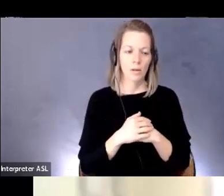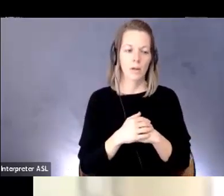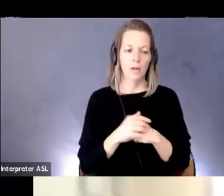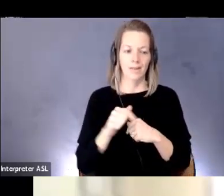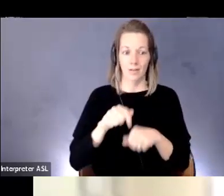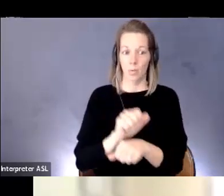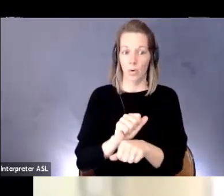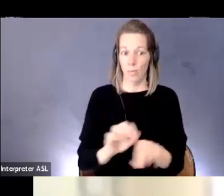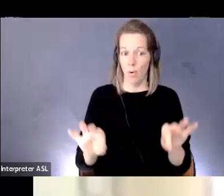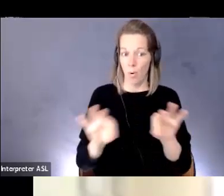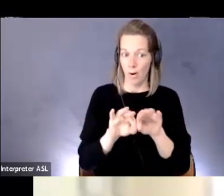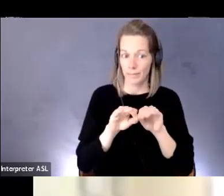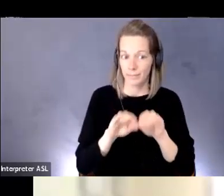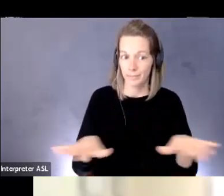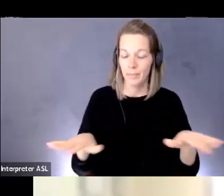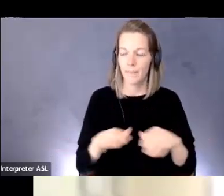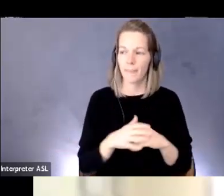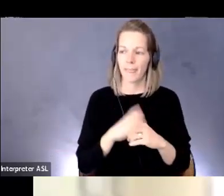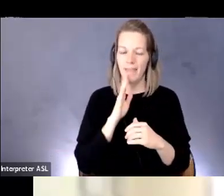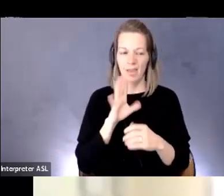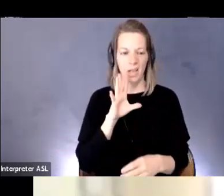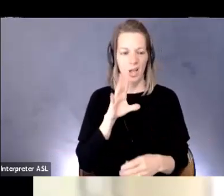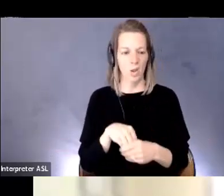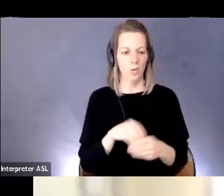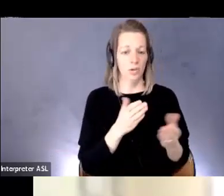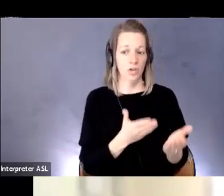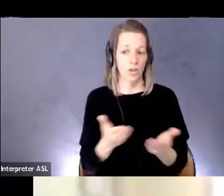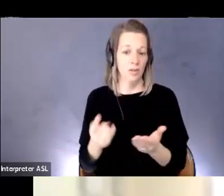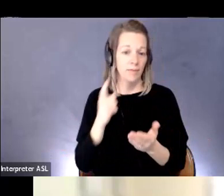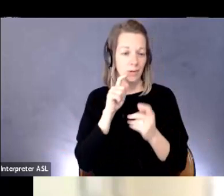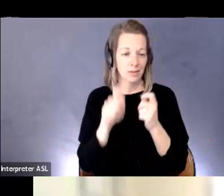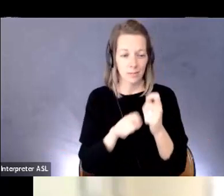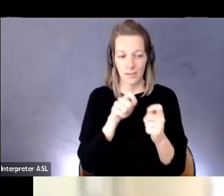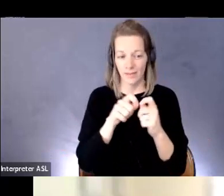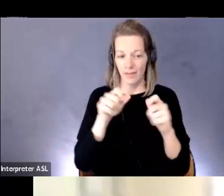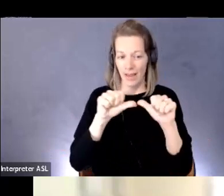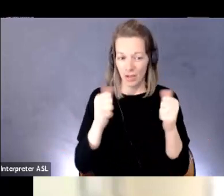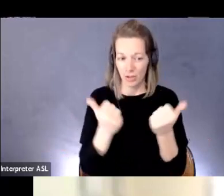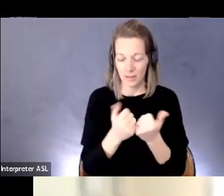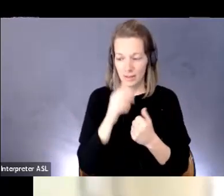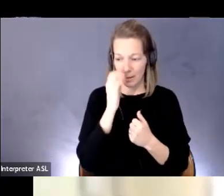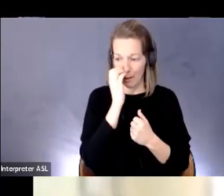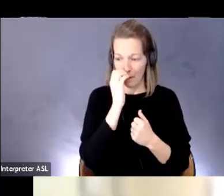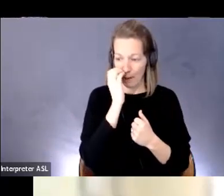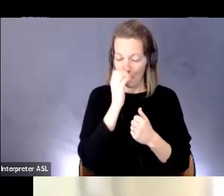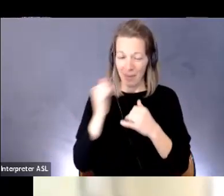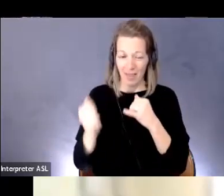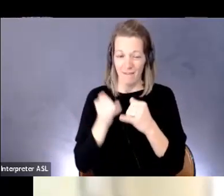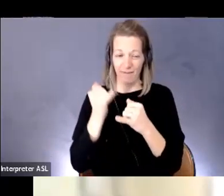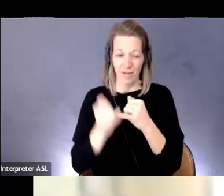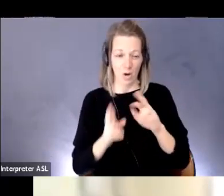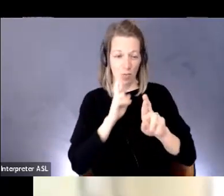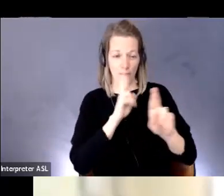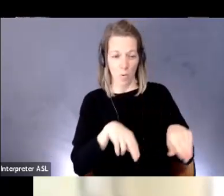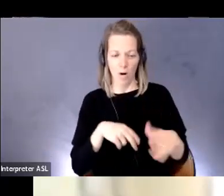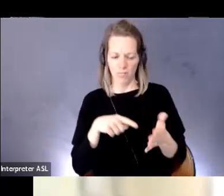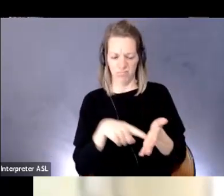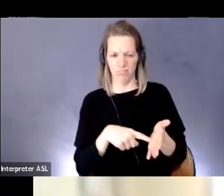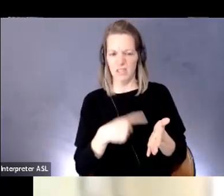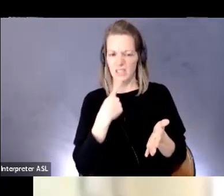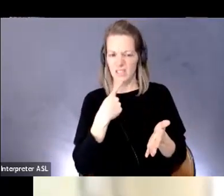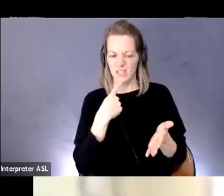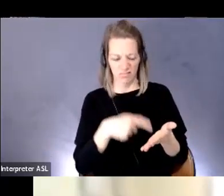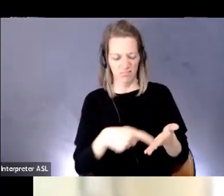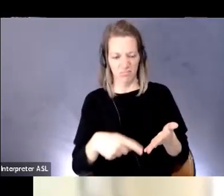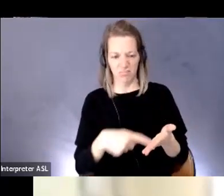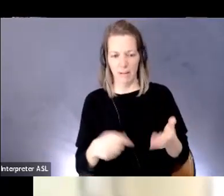and to include some suggestions for specific agencies. And the final report you'll see does break out